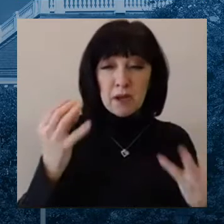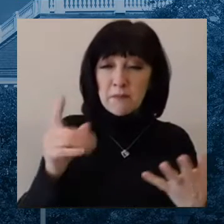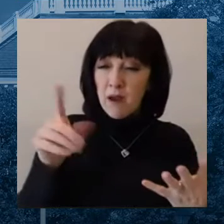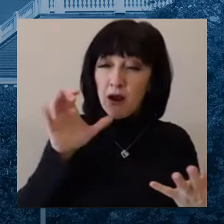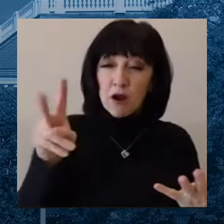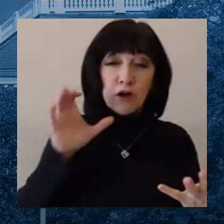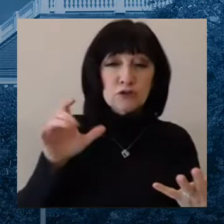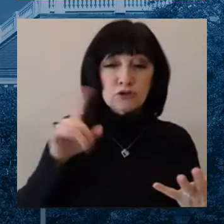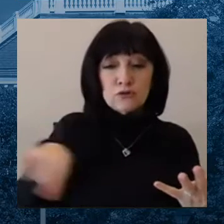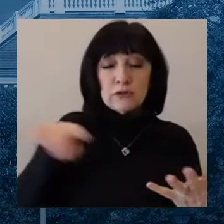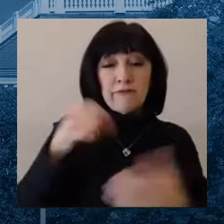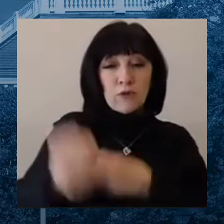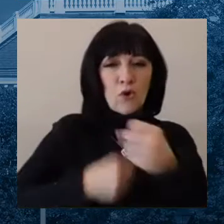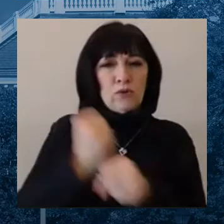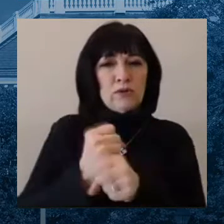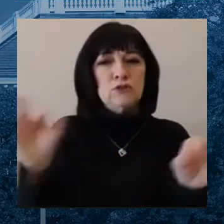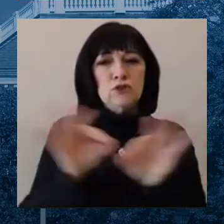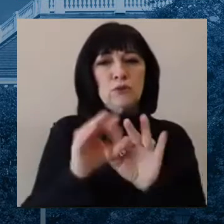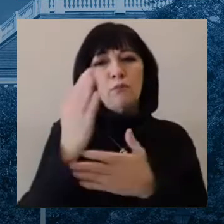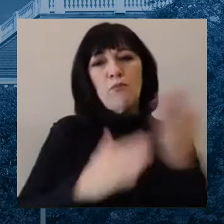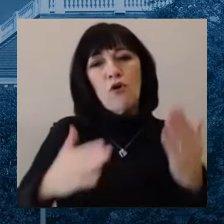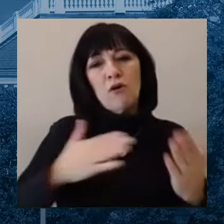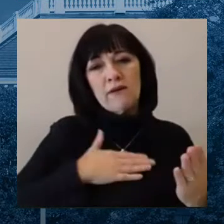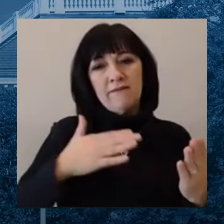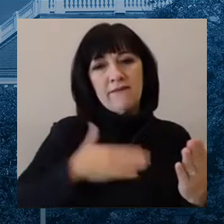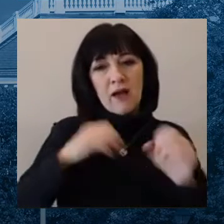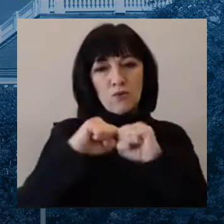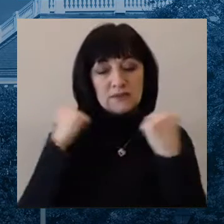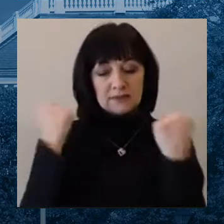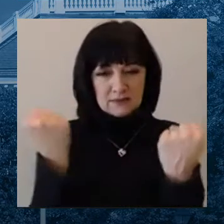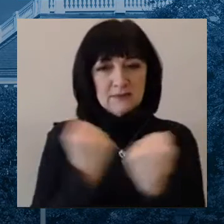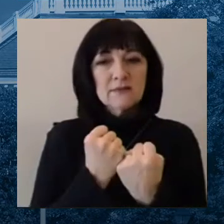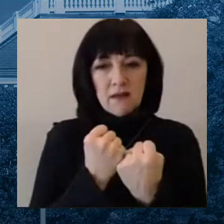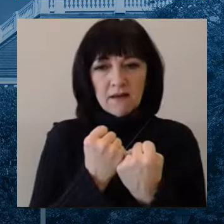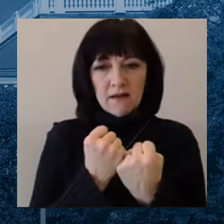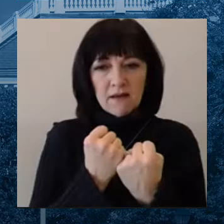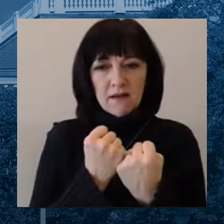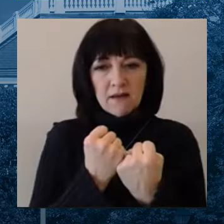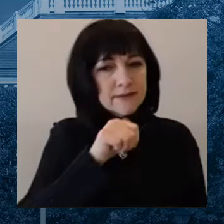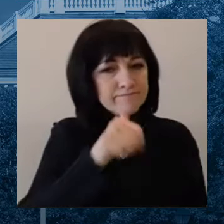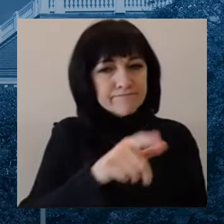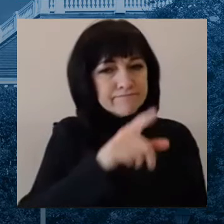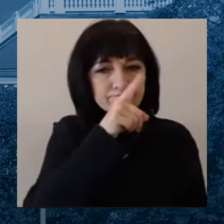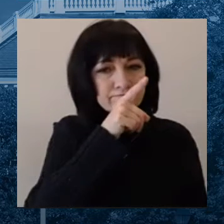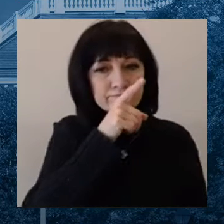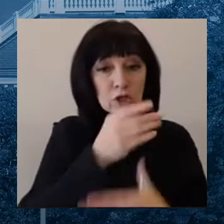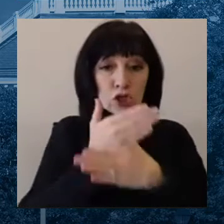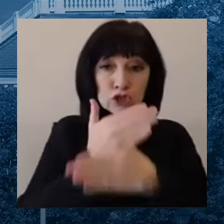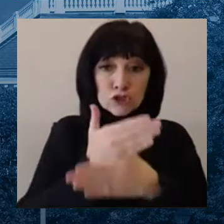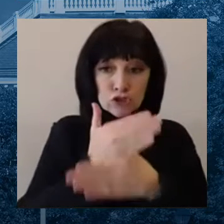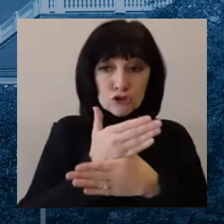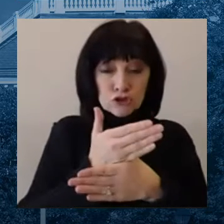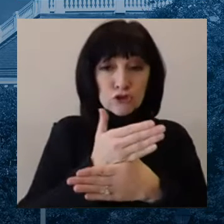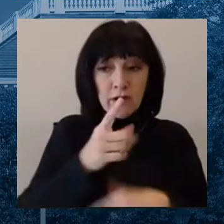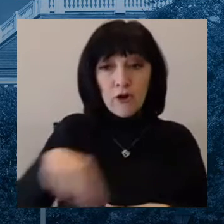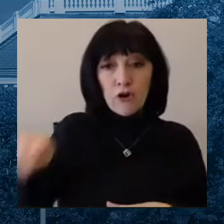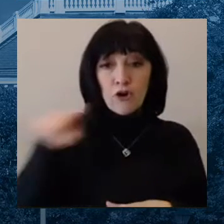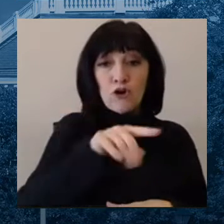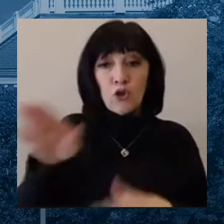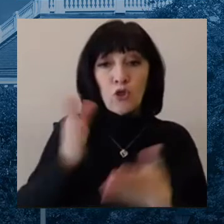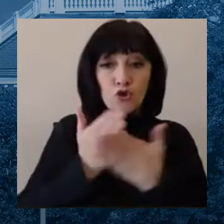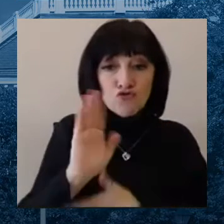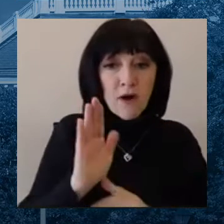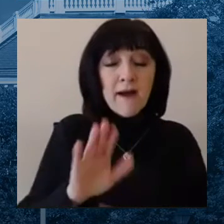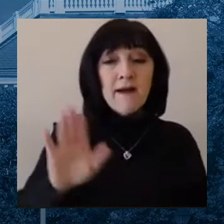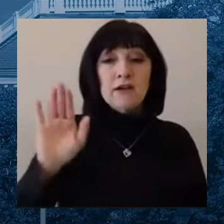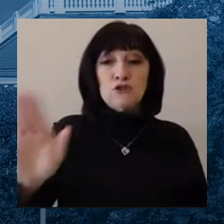part of our society without sharing the rights and privileges of citizenship that